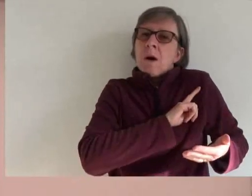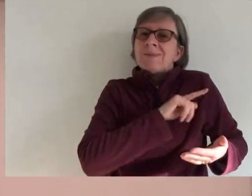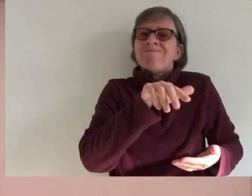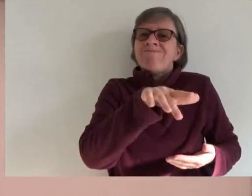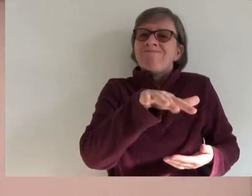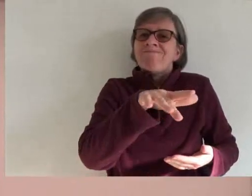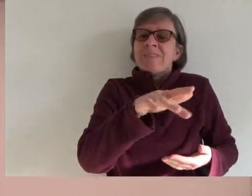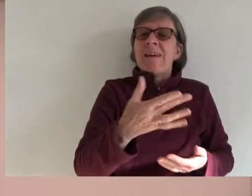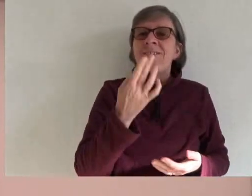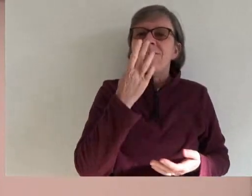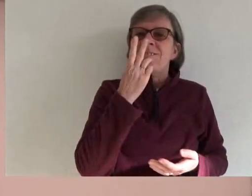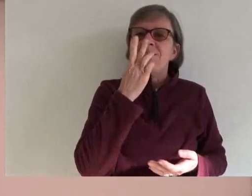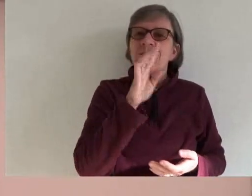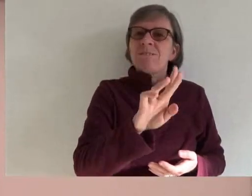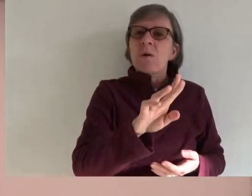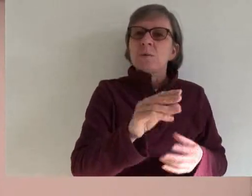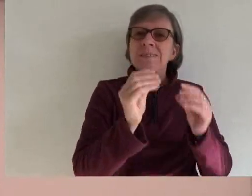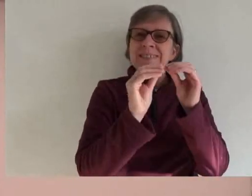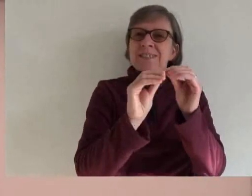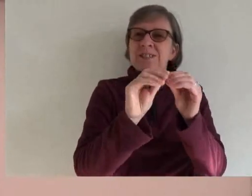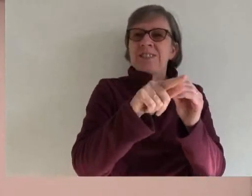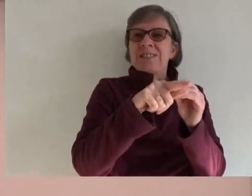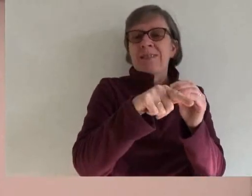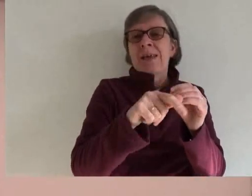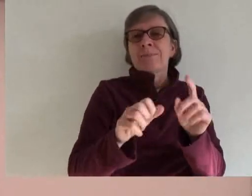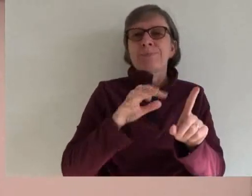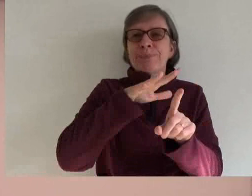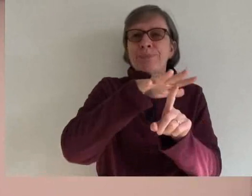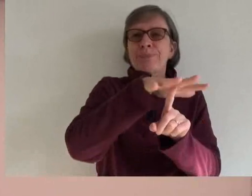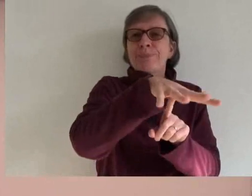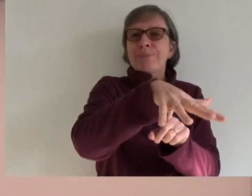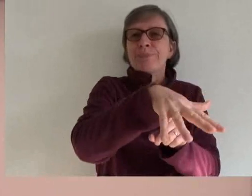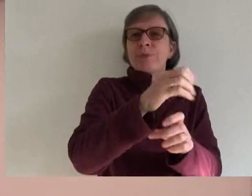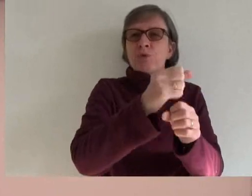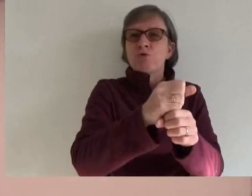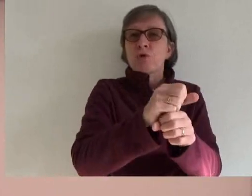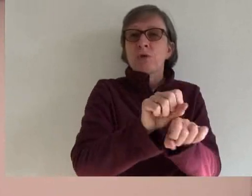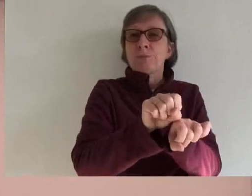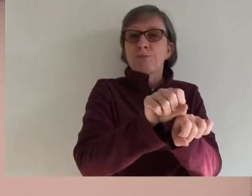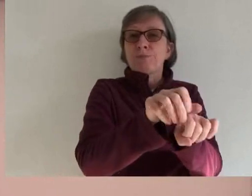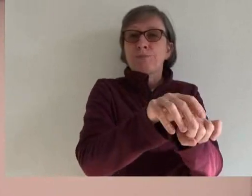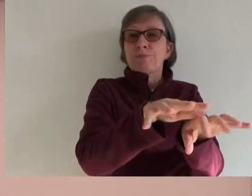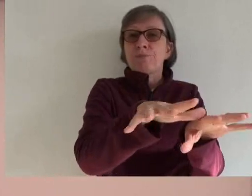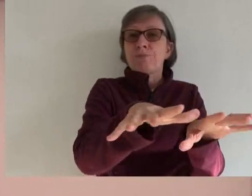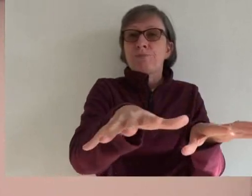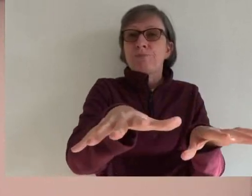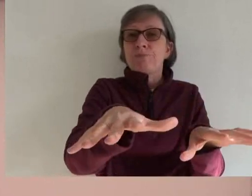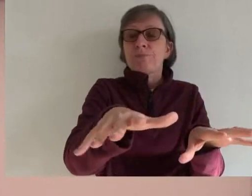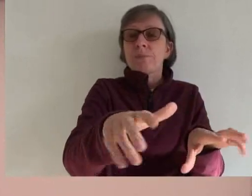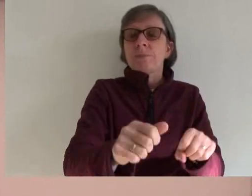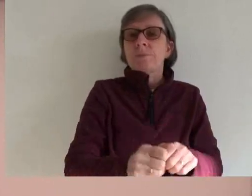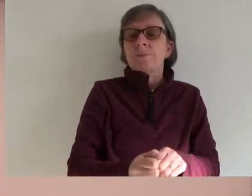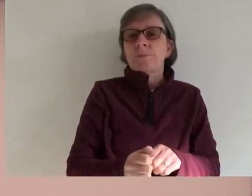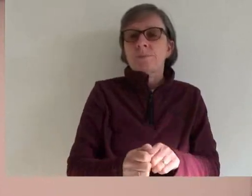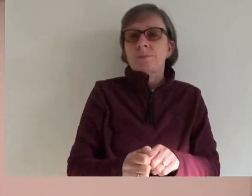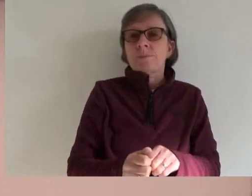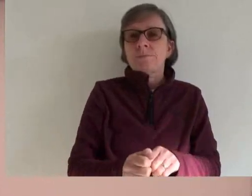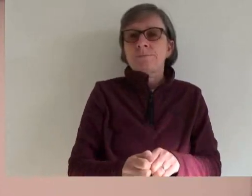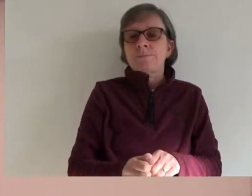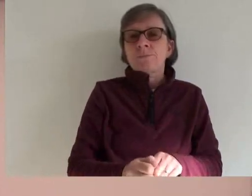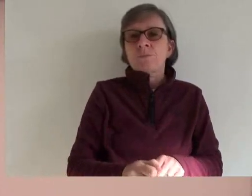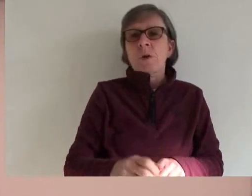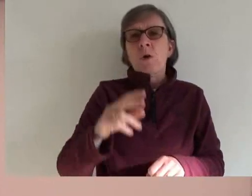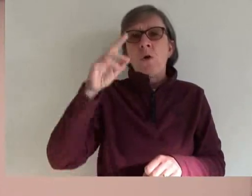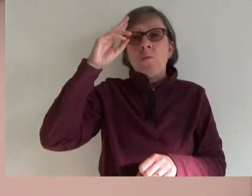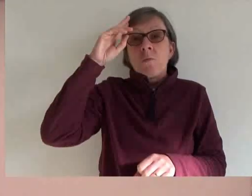the false teaching that's creeping into the Christian church. It's beginning to spread itself into the local churches. If